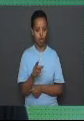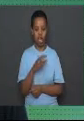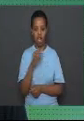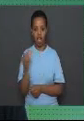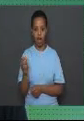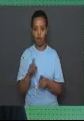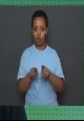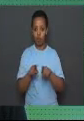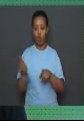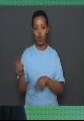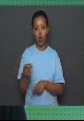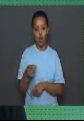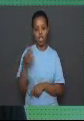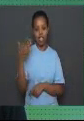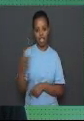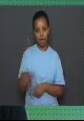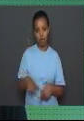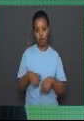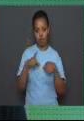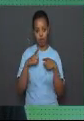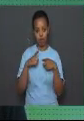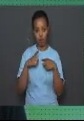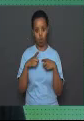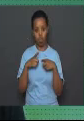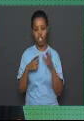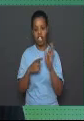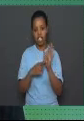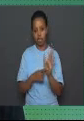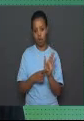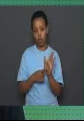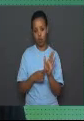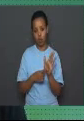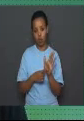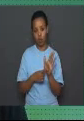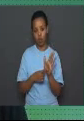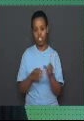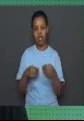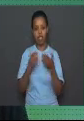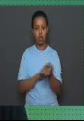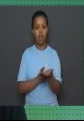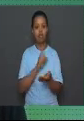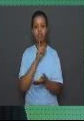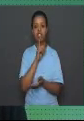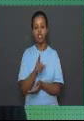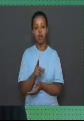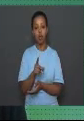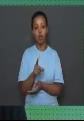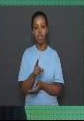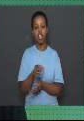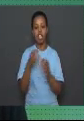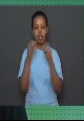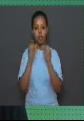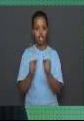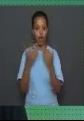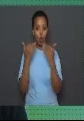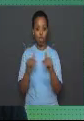having a variety of pigments, the leaf is capable of absorbing as much